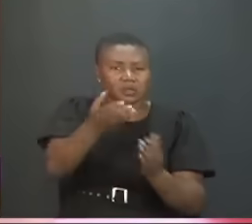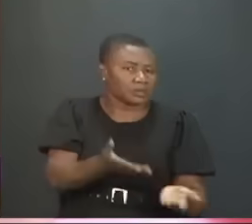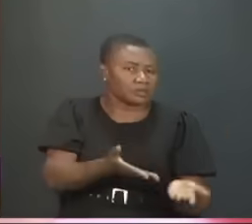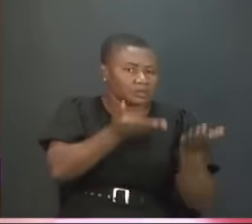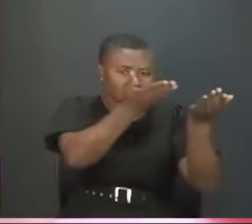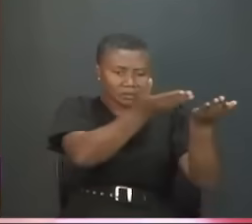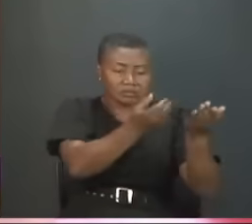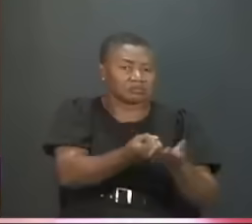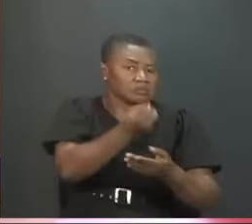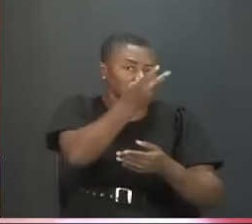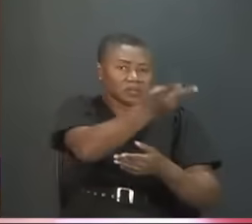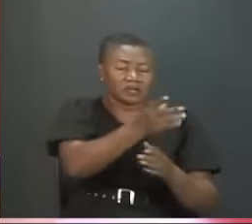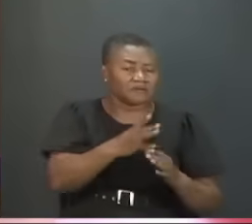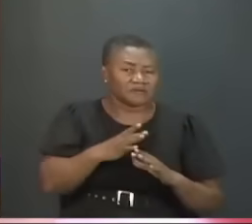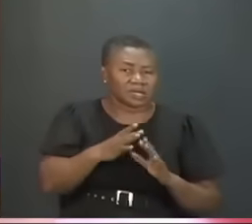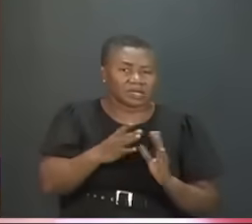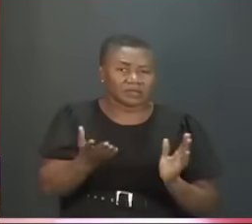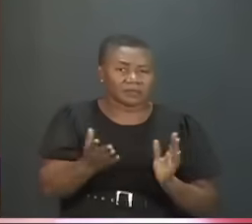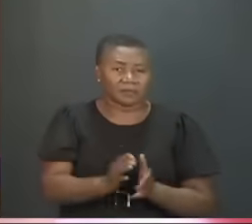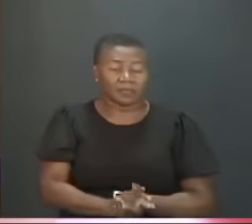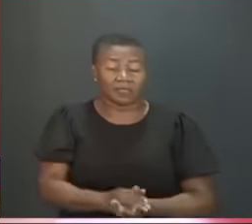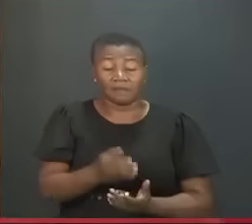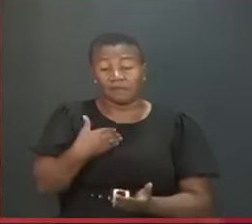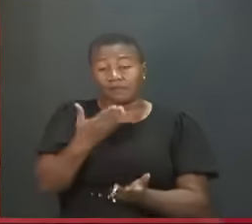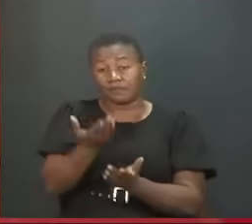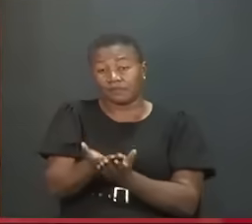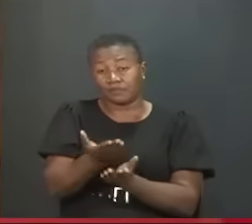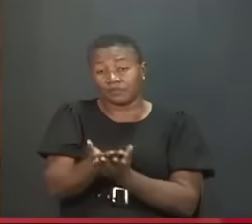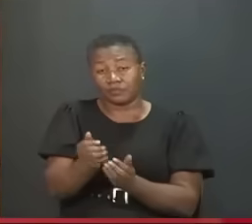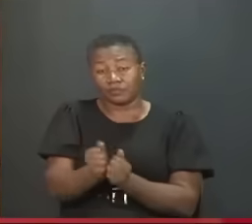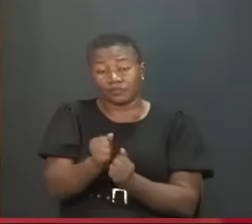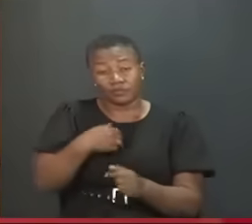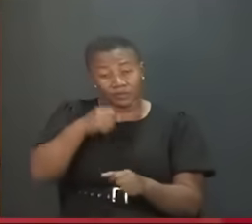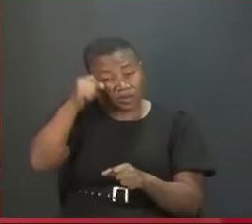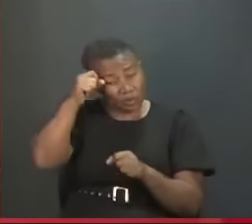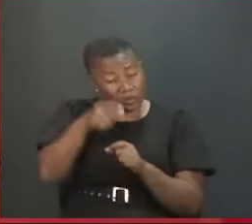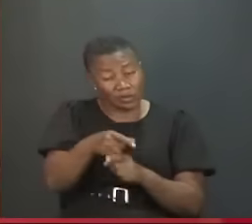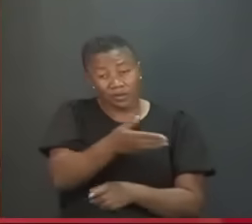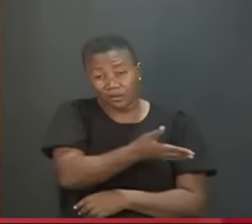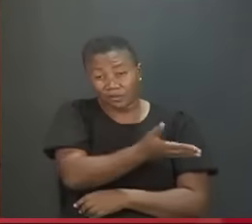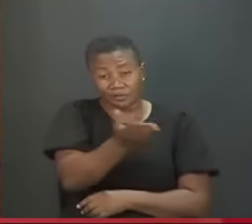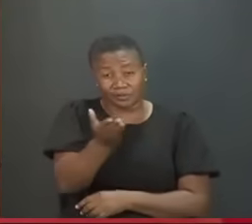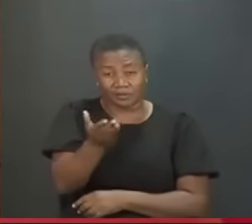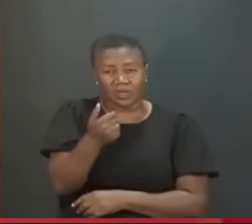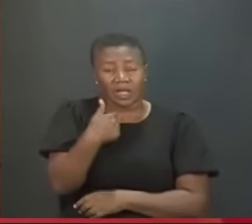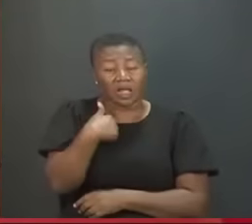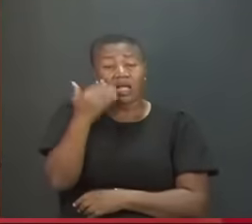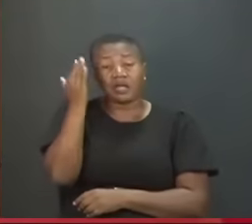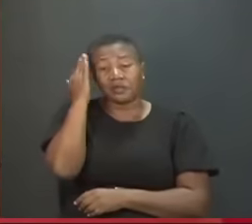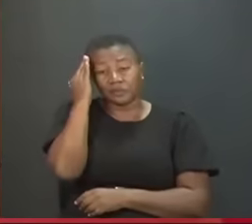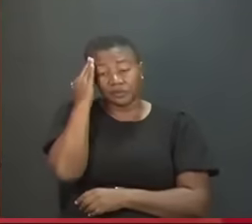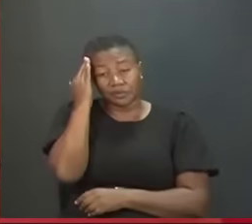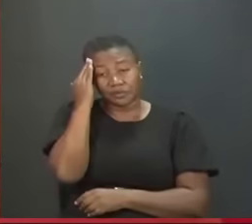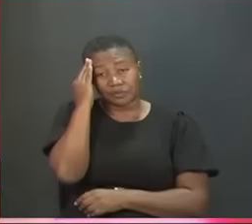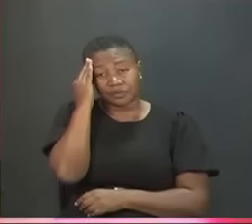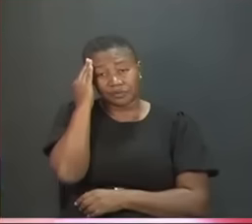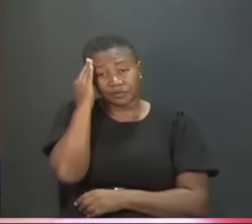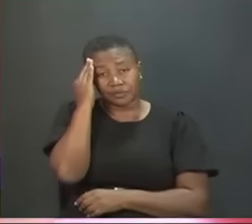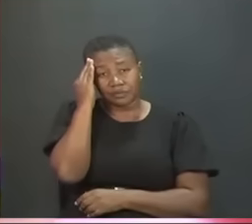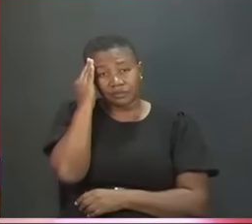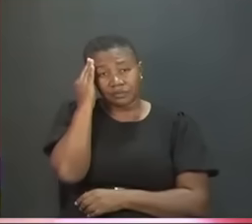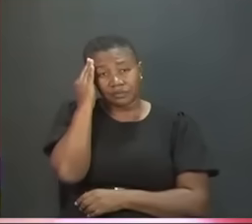I plead with my colleagues. I know that the